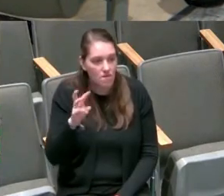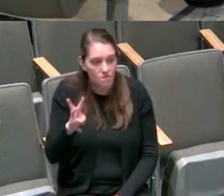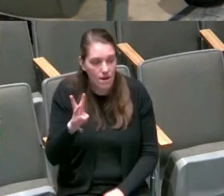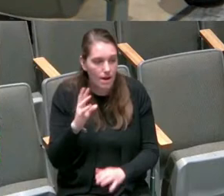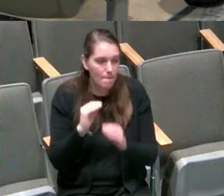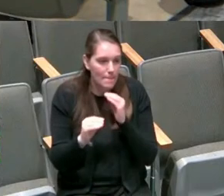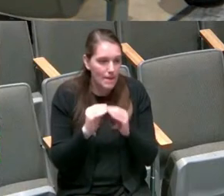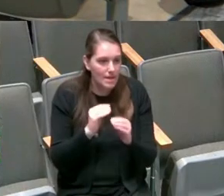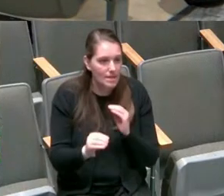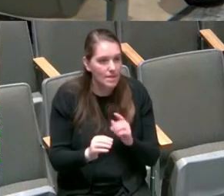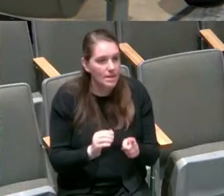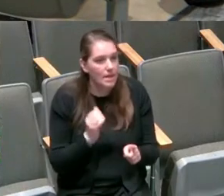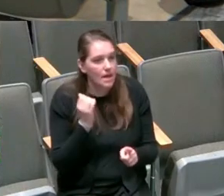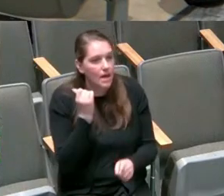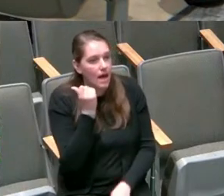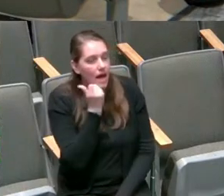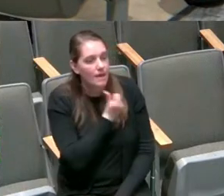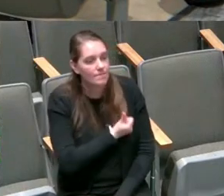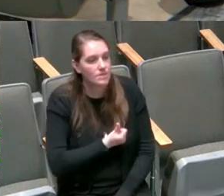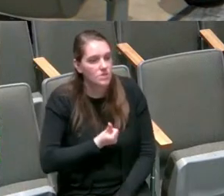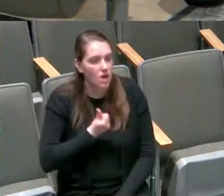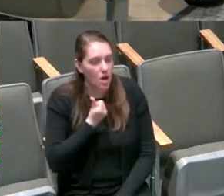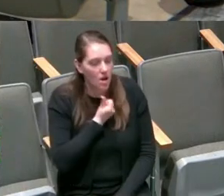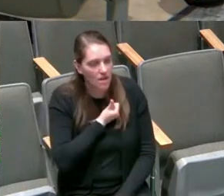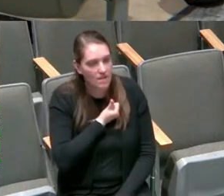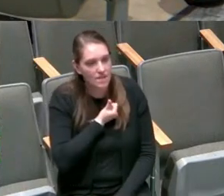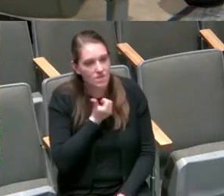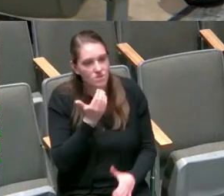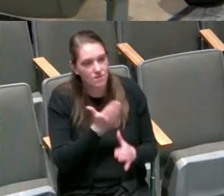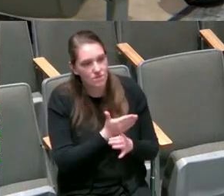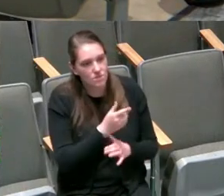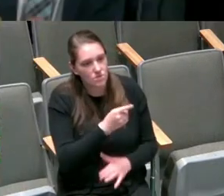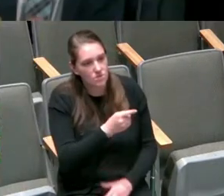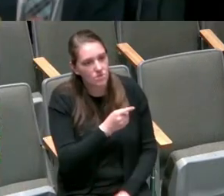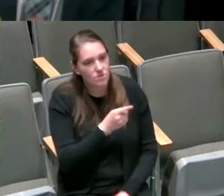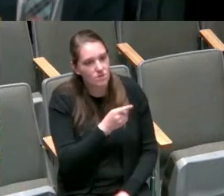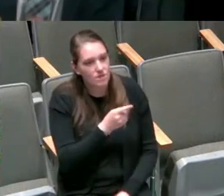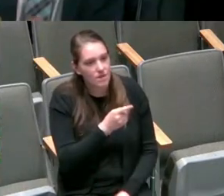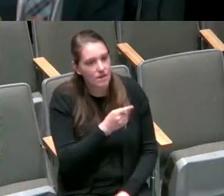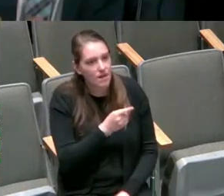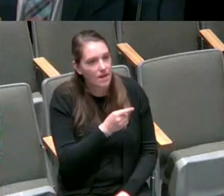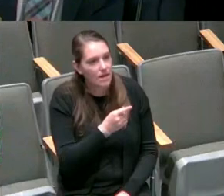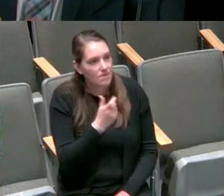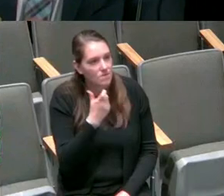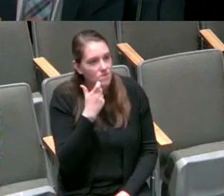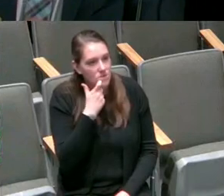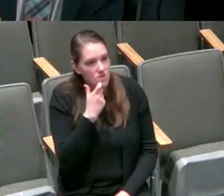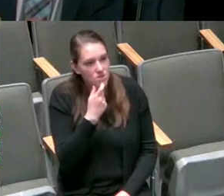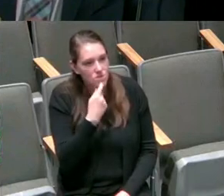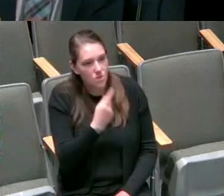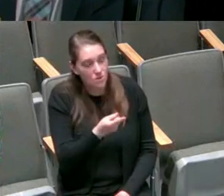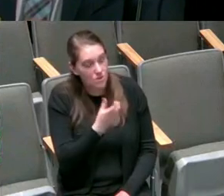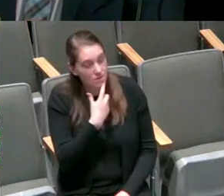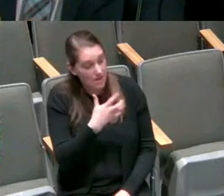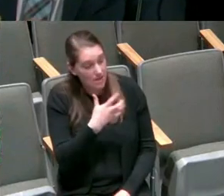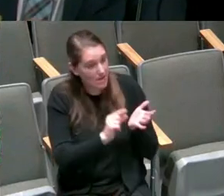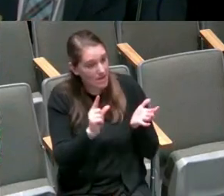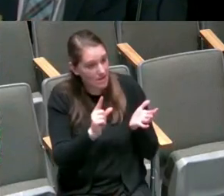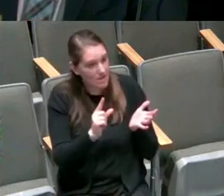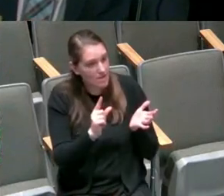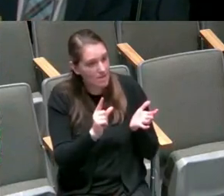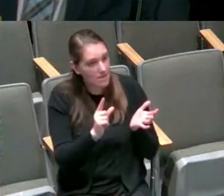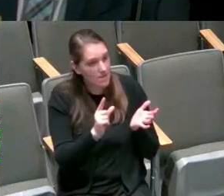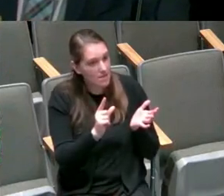maintenance sorry Nancy I don't want to interrupt you are just told that since you're moving what's already written here